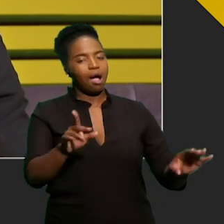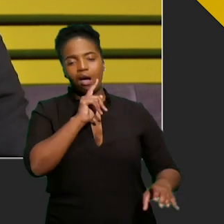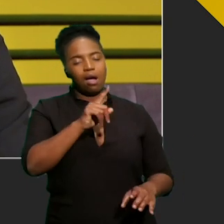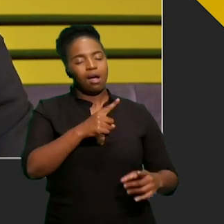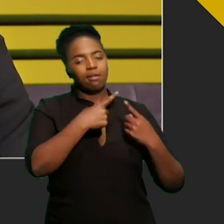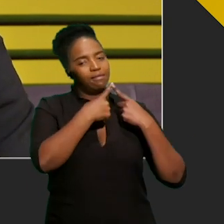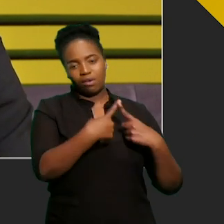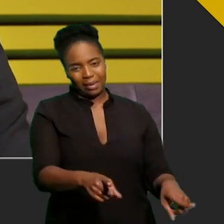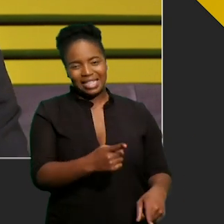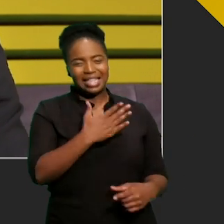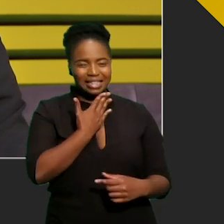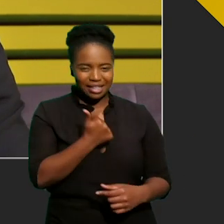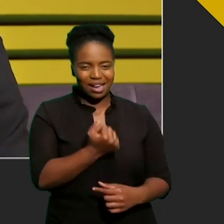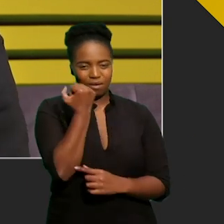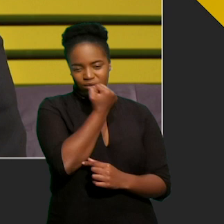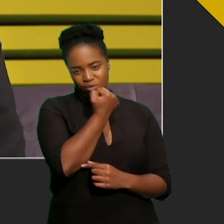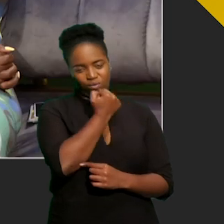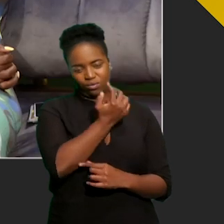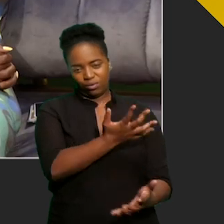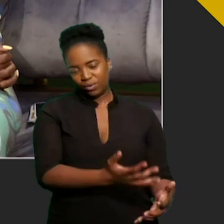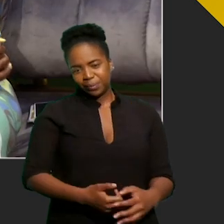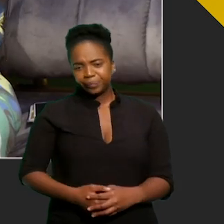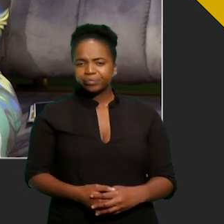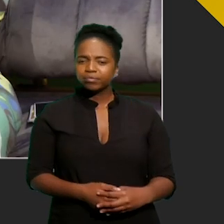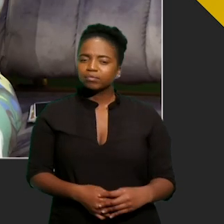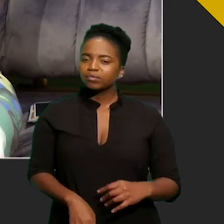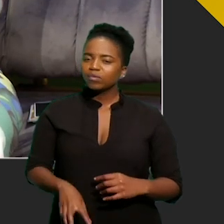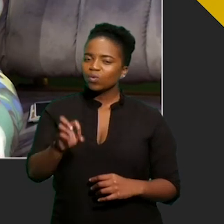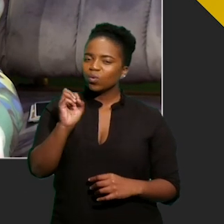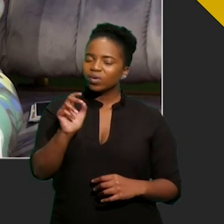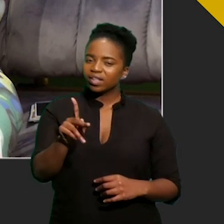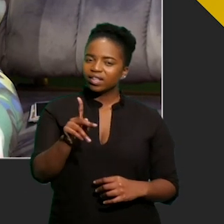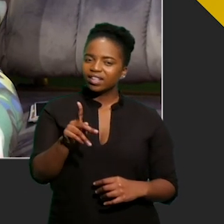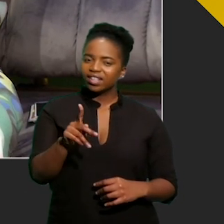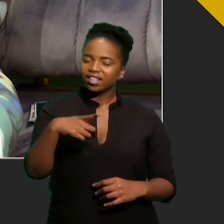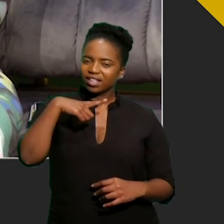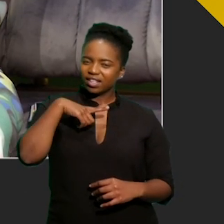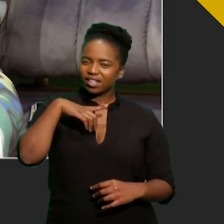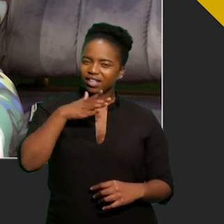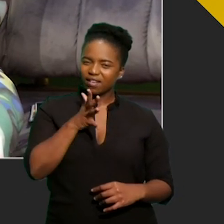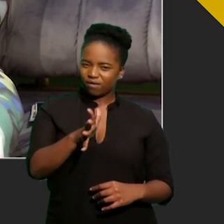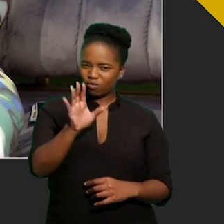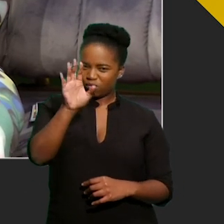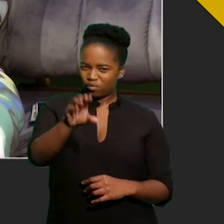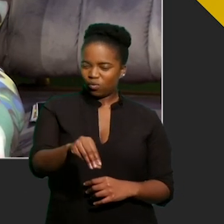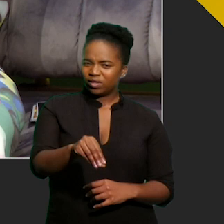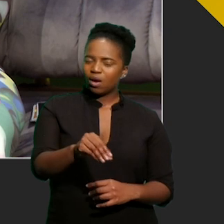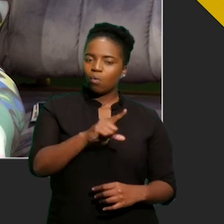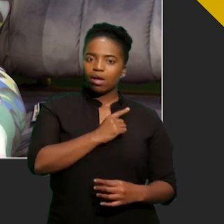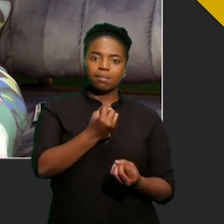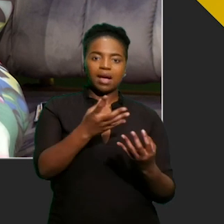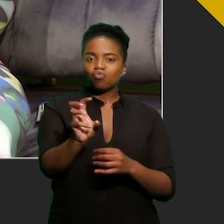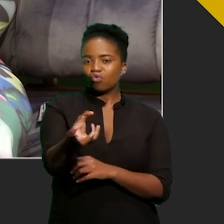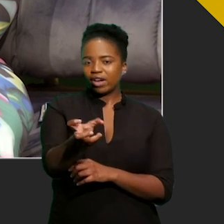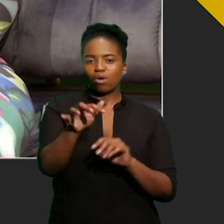into Rukupatware. Yeah. About okay. Year. So we've seen that one, especially with broadcasting. We've seen so many times, Uguti.